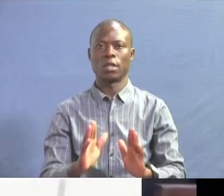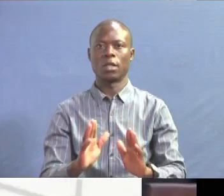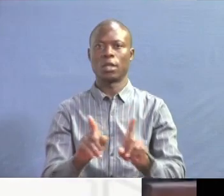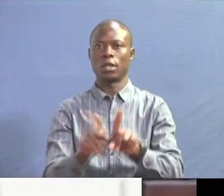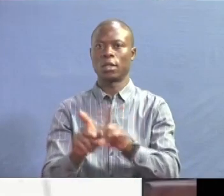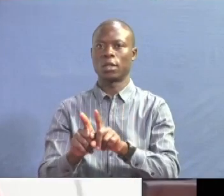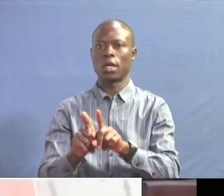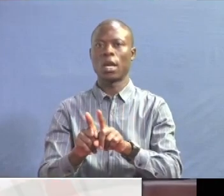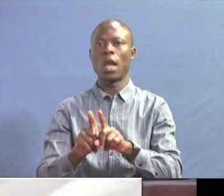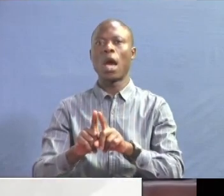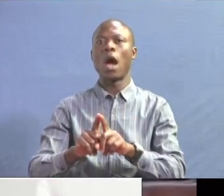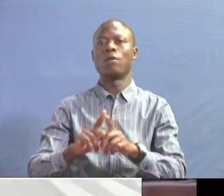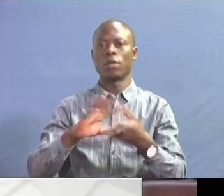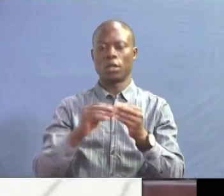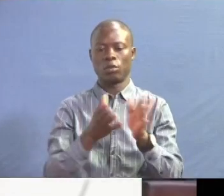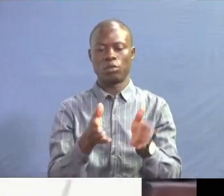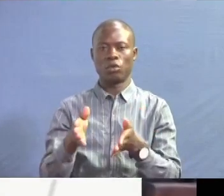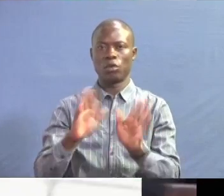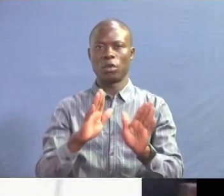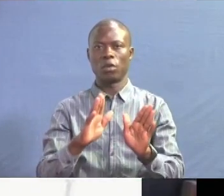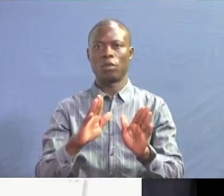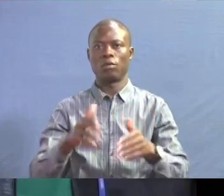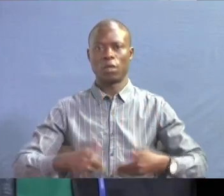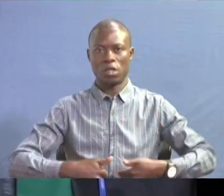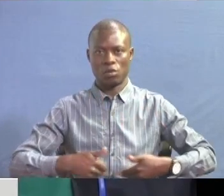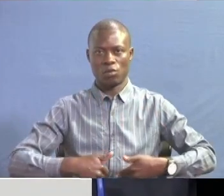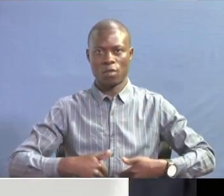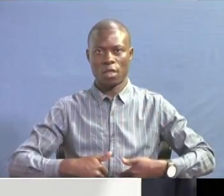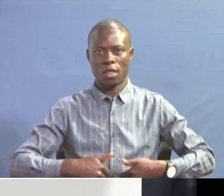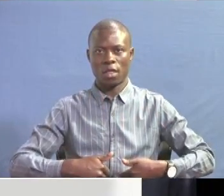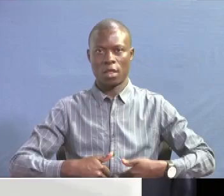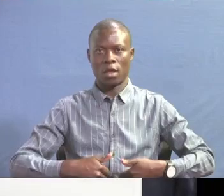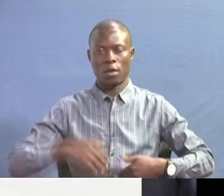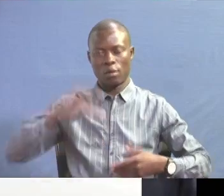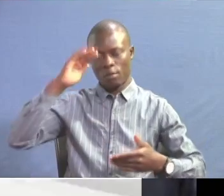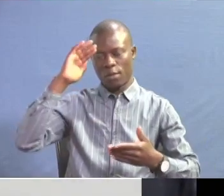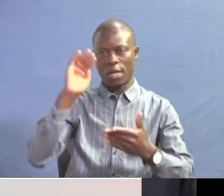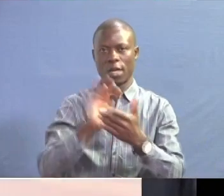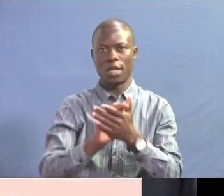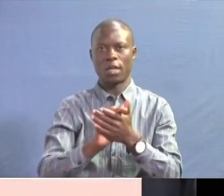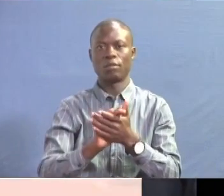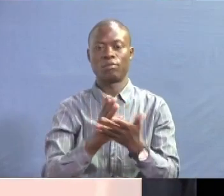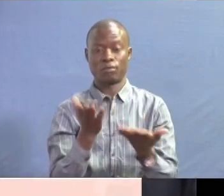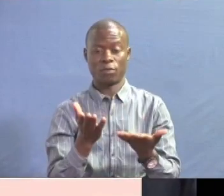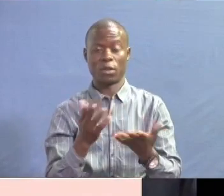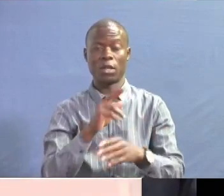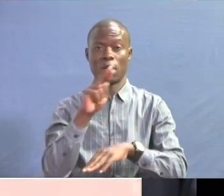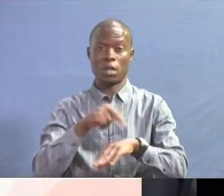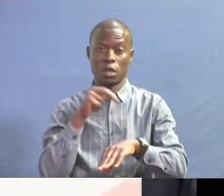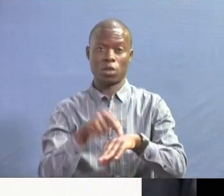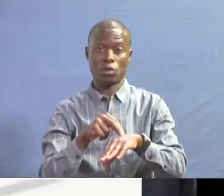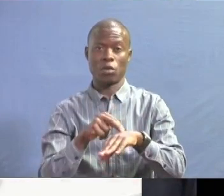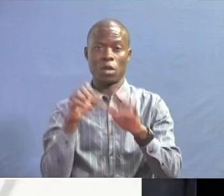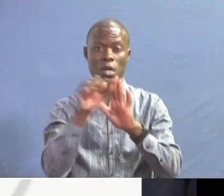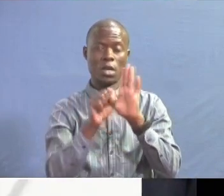and creating opportunities for our youth. We believe his national stature